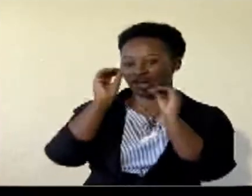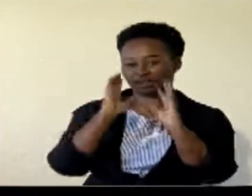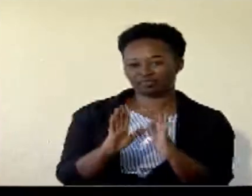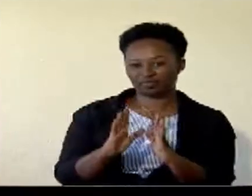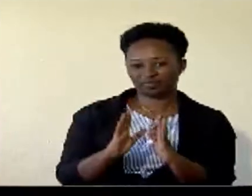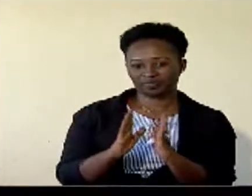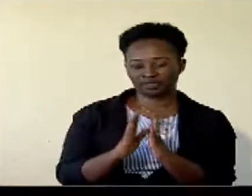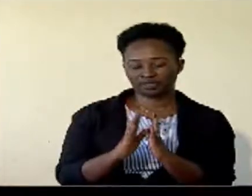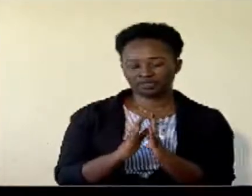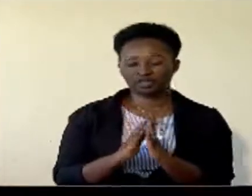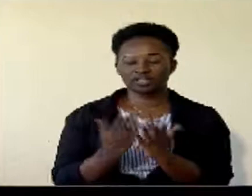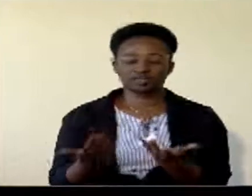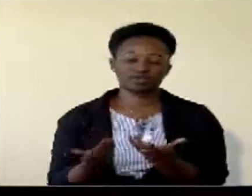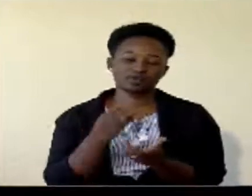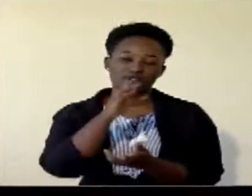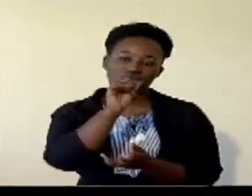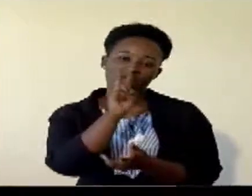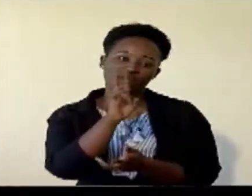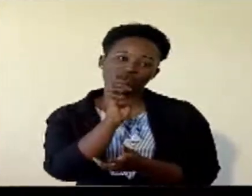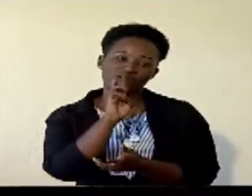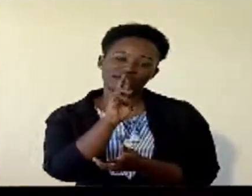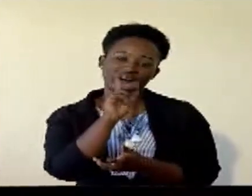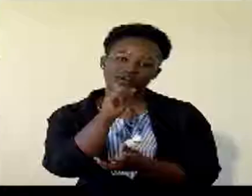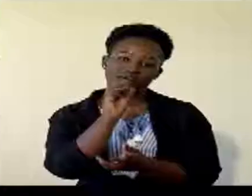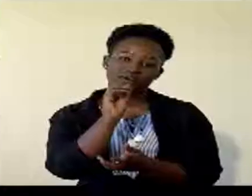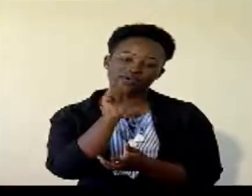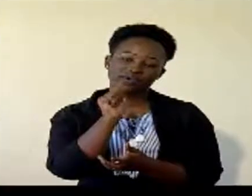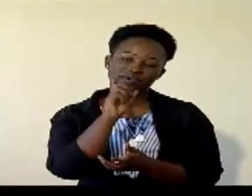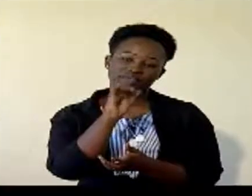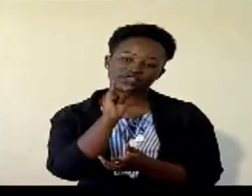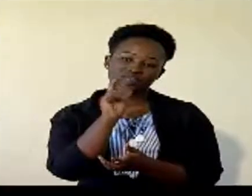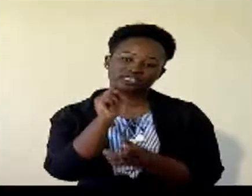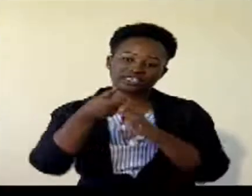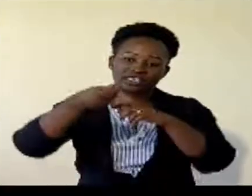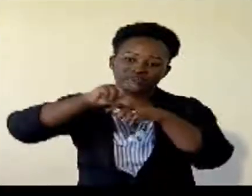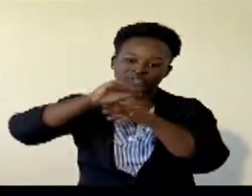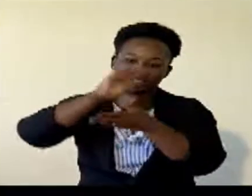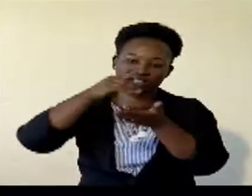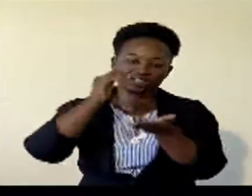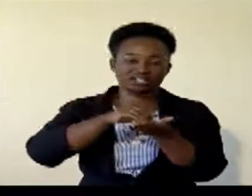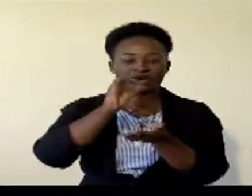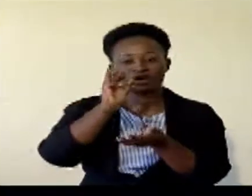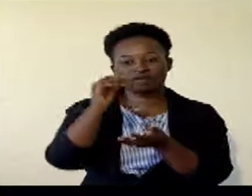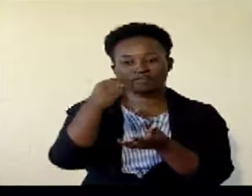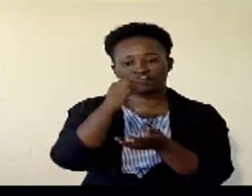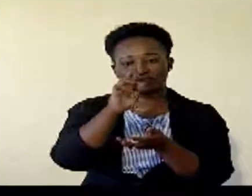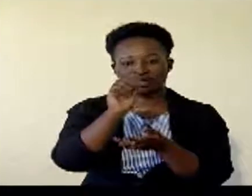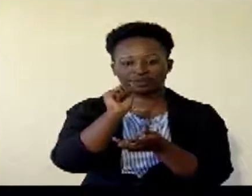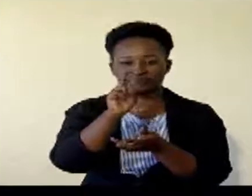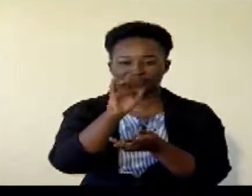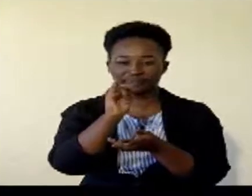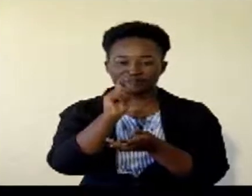So overloading increases the center of gravity, and that makes the car to become very